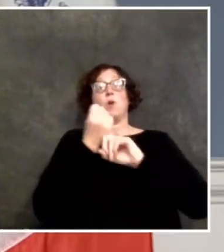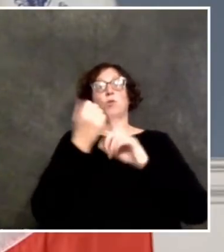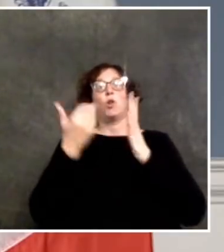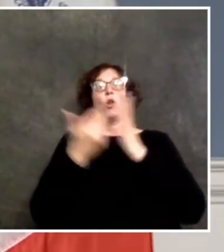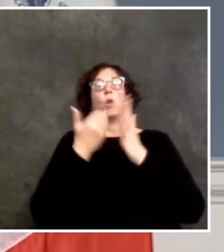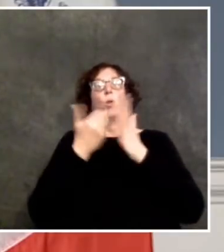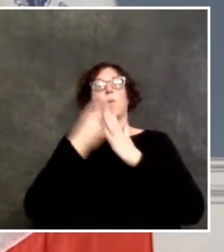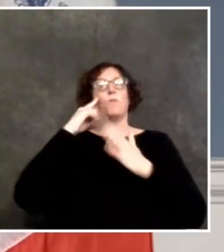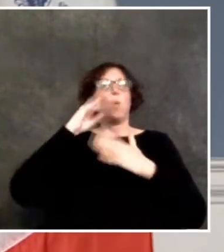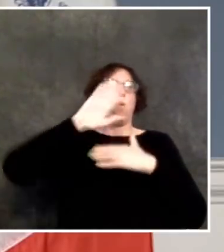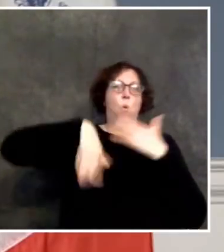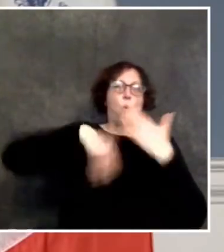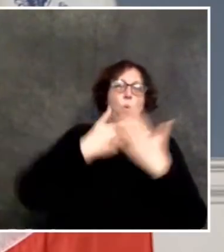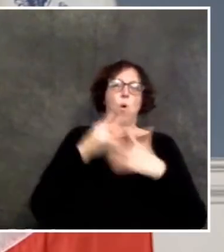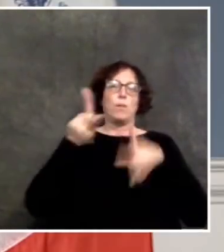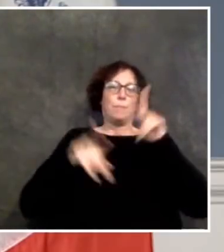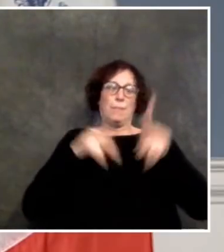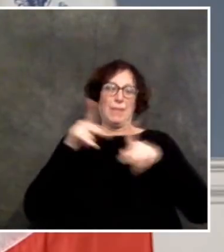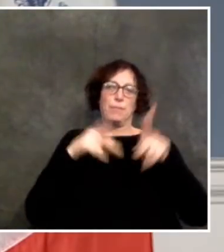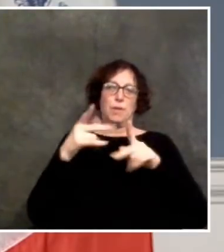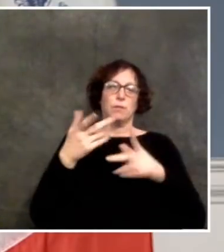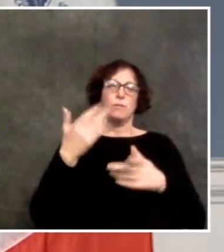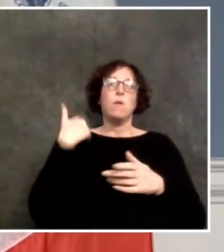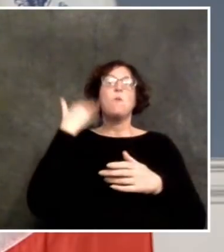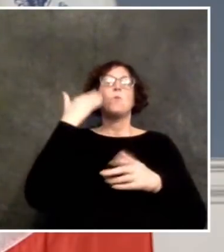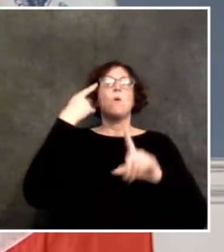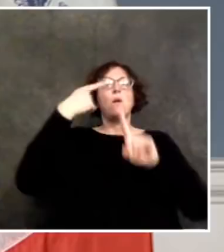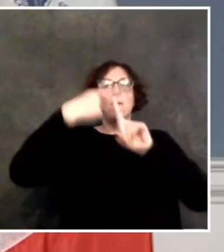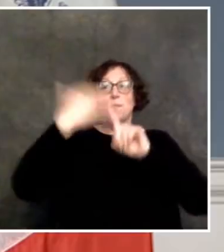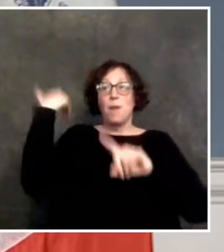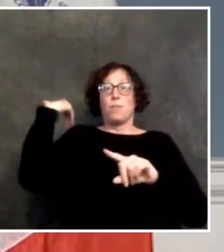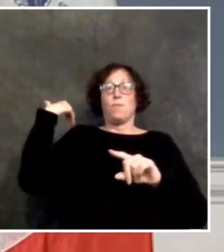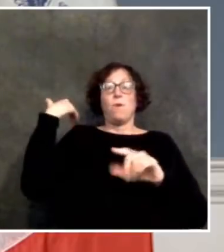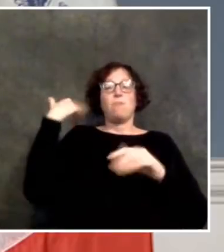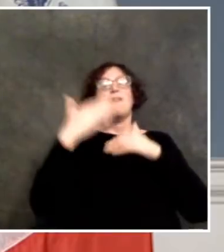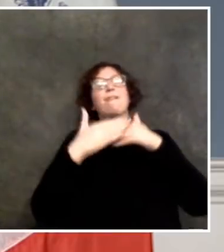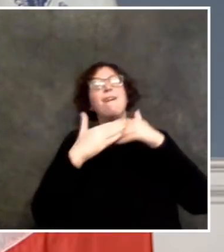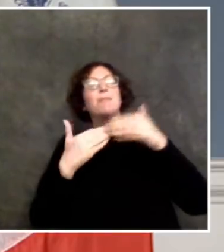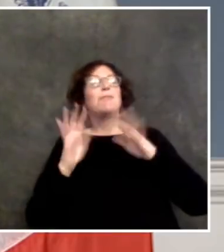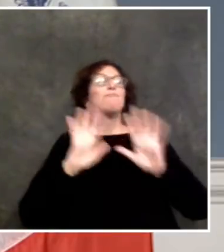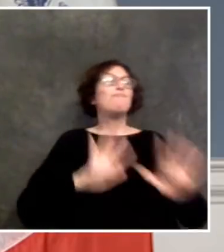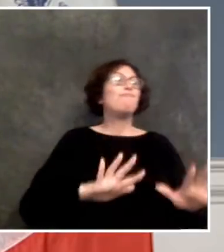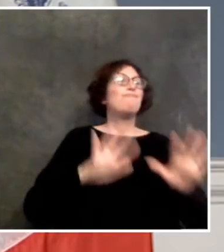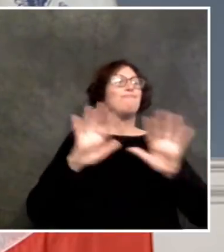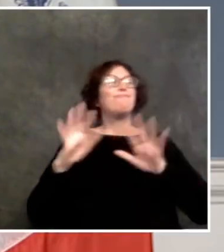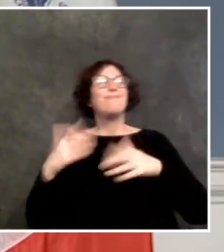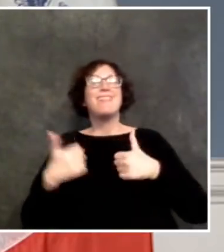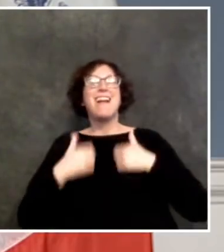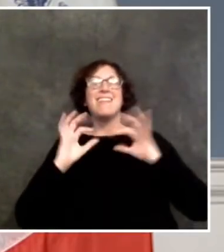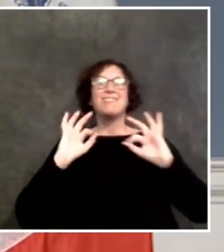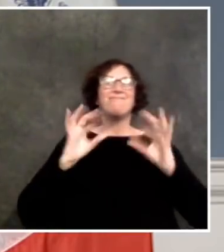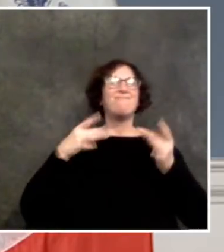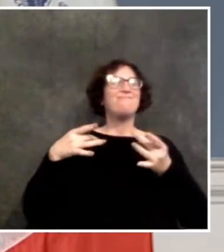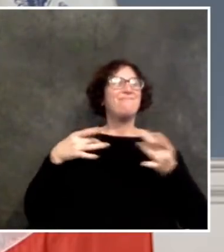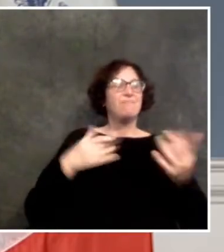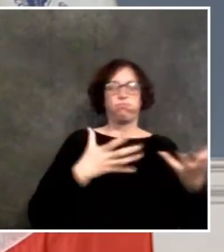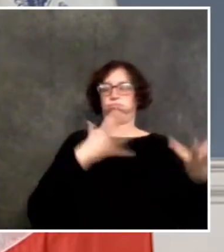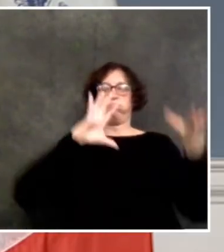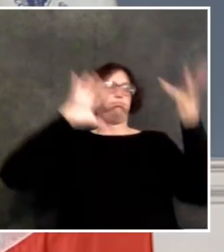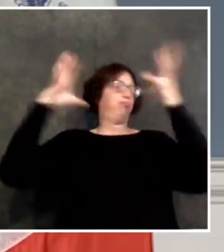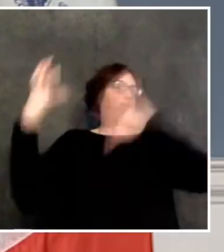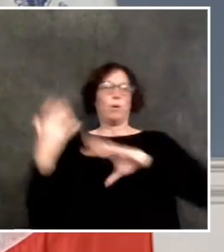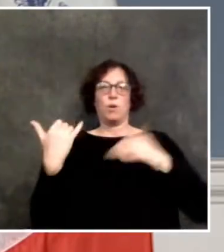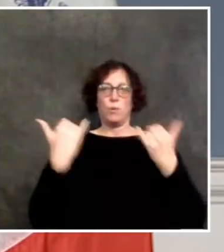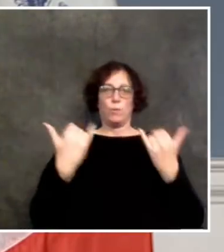more comfortable a few weeks ago than what we're dealing with now. And we all strived to want everything to make sense all the time. We're dealing with